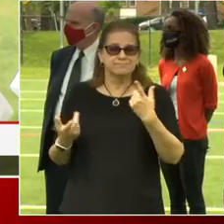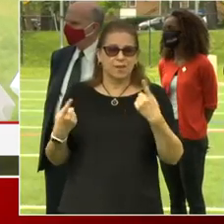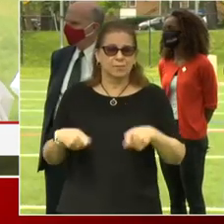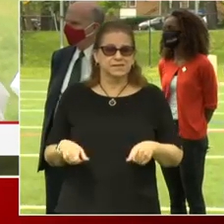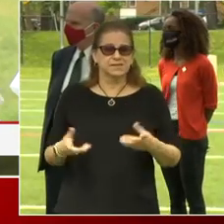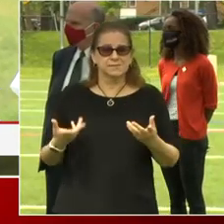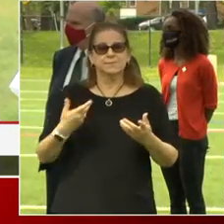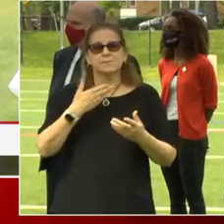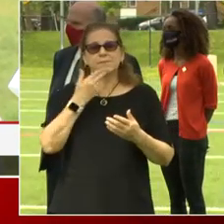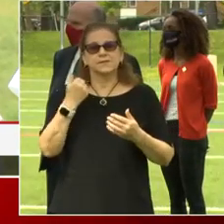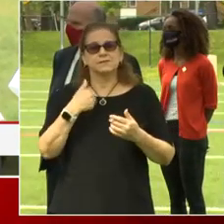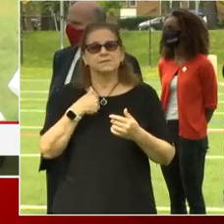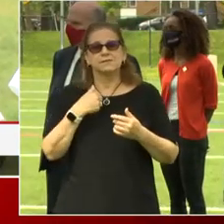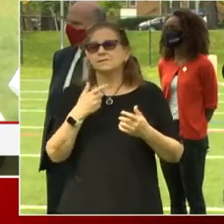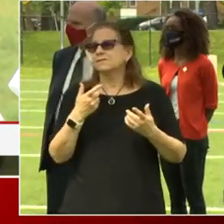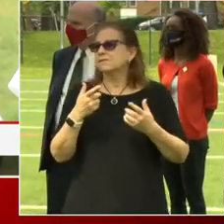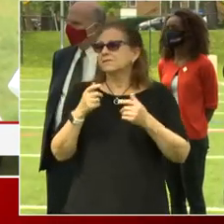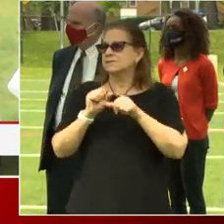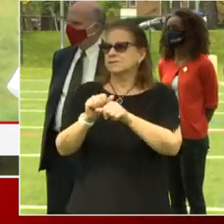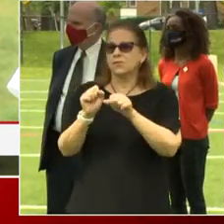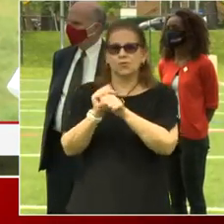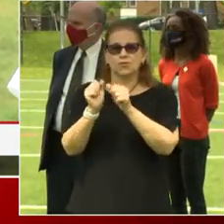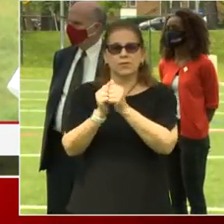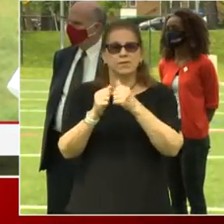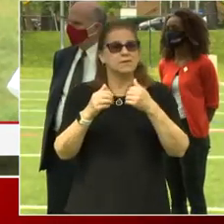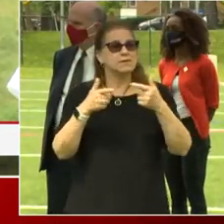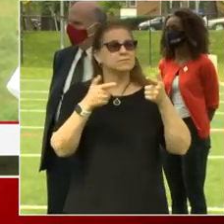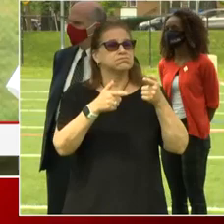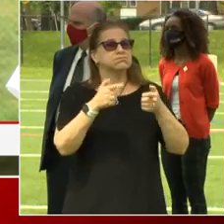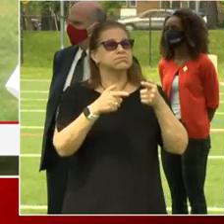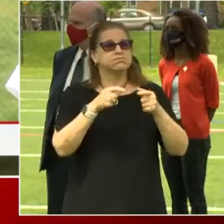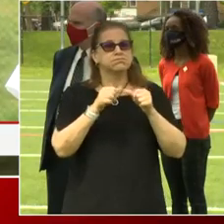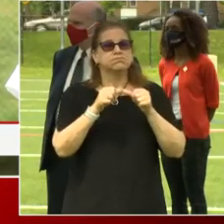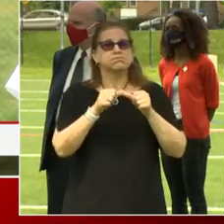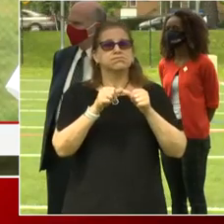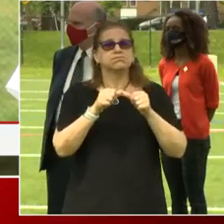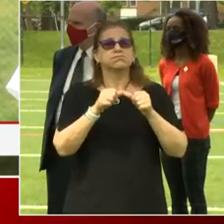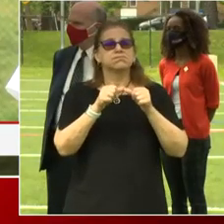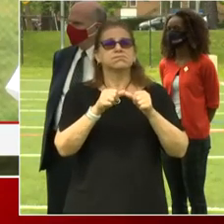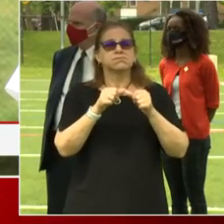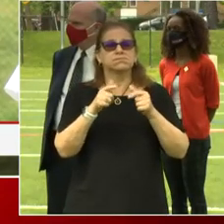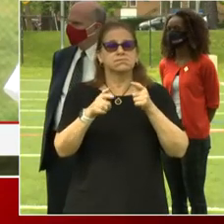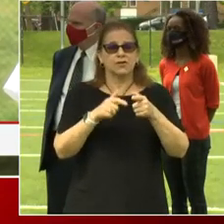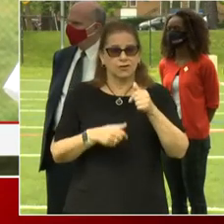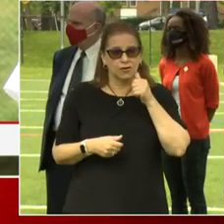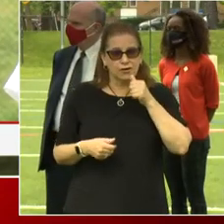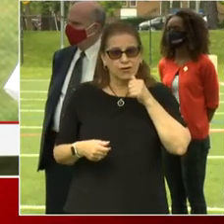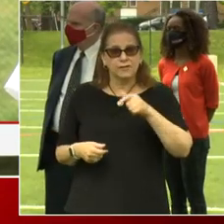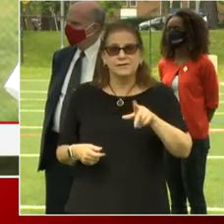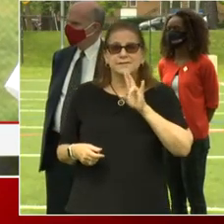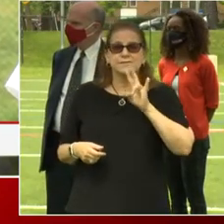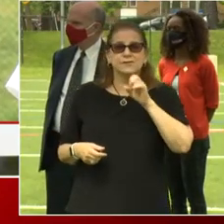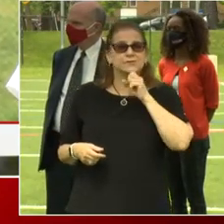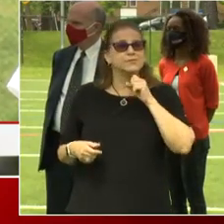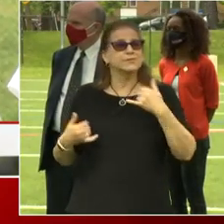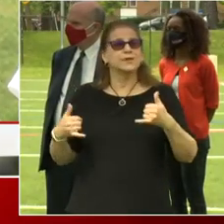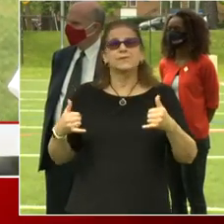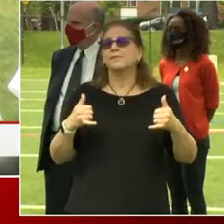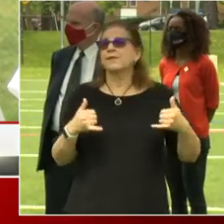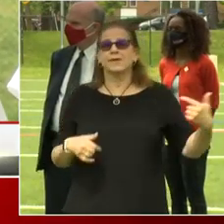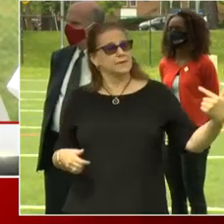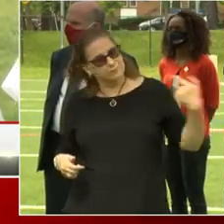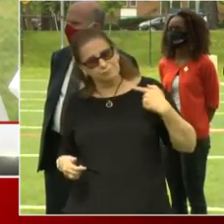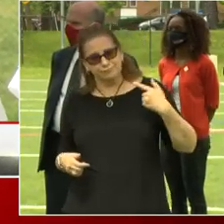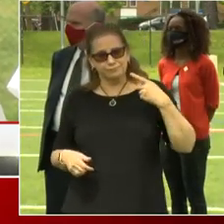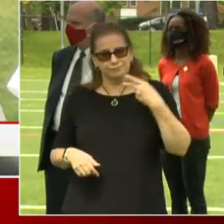to shoot in the direction where a 7-year-old child was out playing the other day. I guess it was on Saturday. But